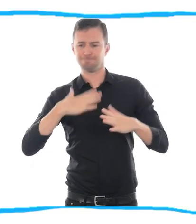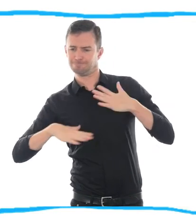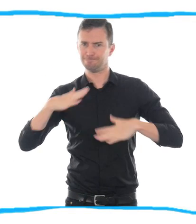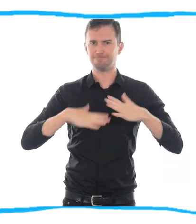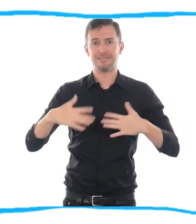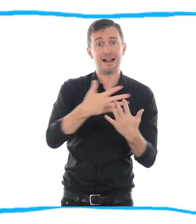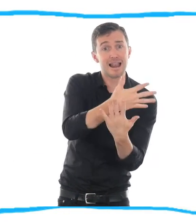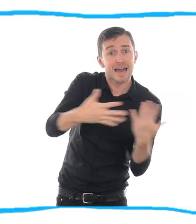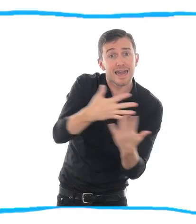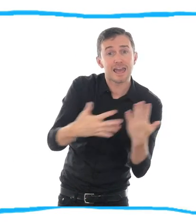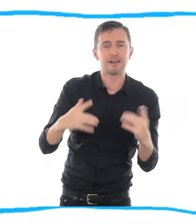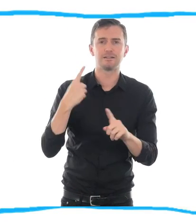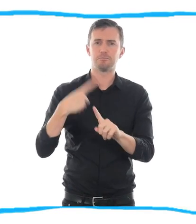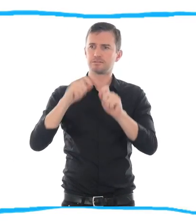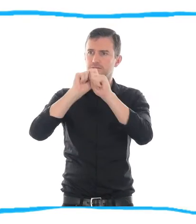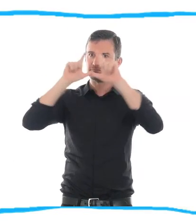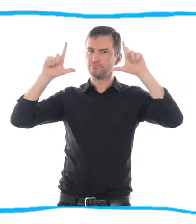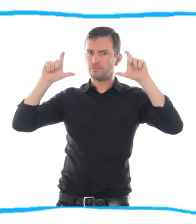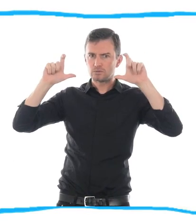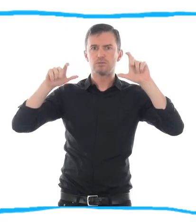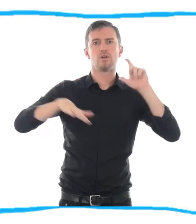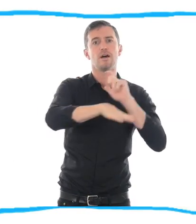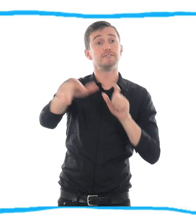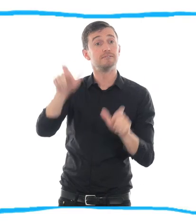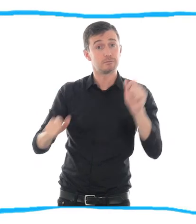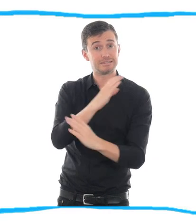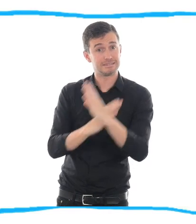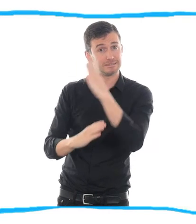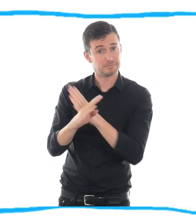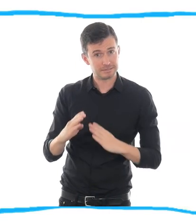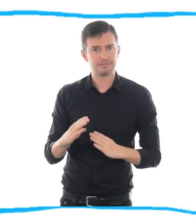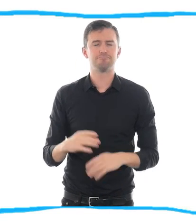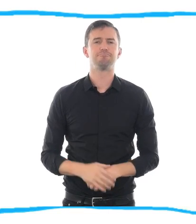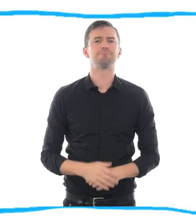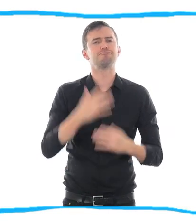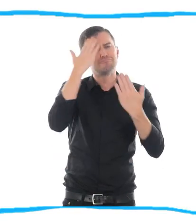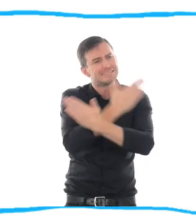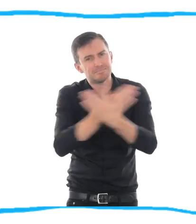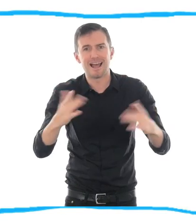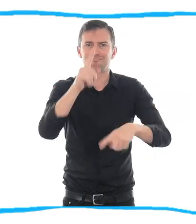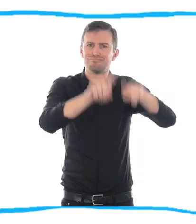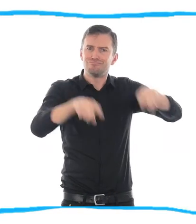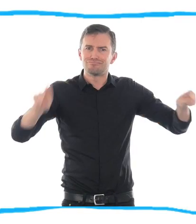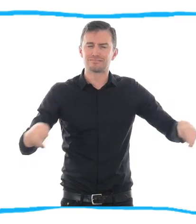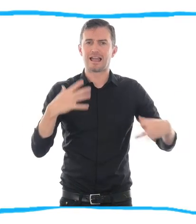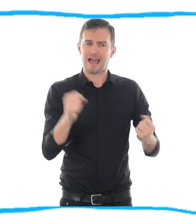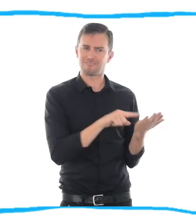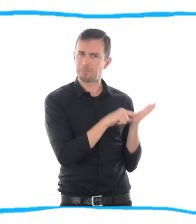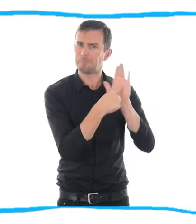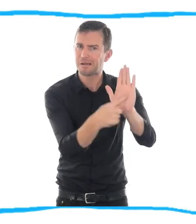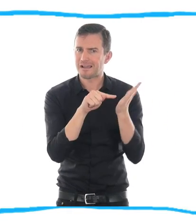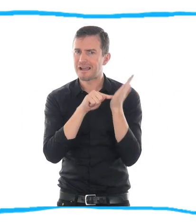language, and images of children and adults with disabilities. Respect diversity. Use role models. Use